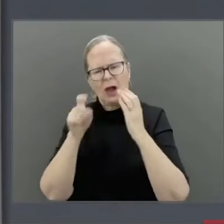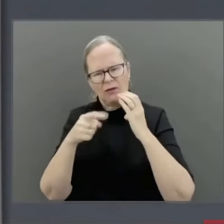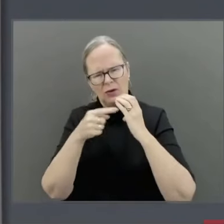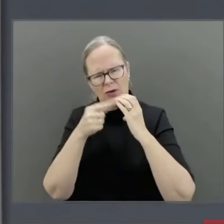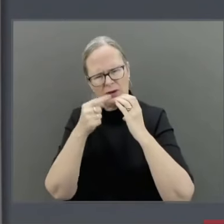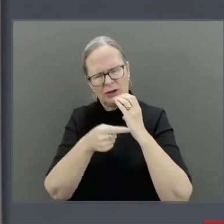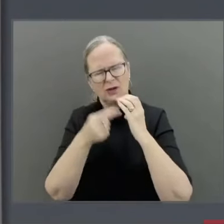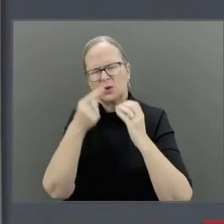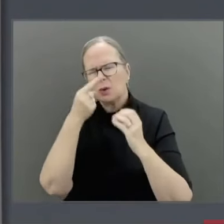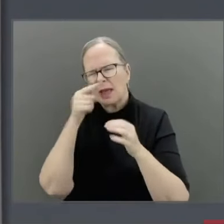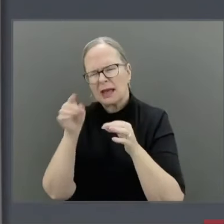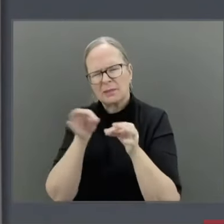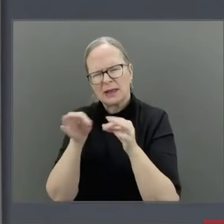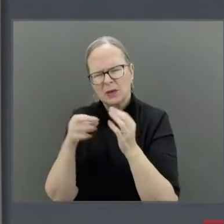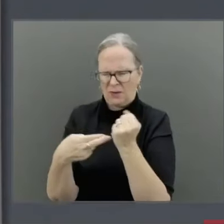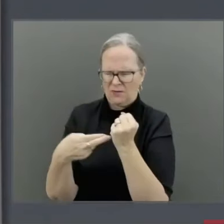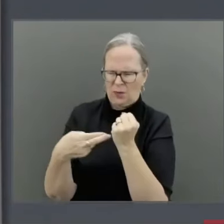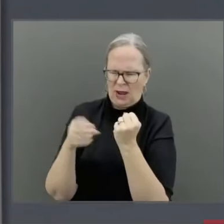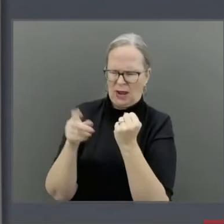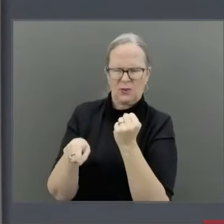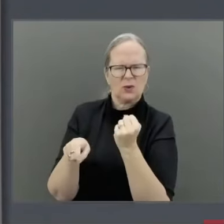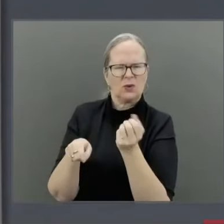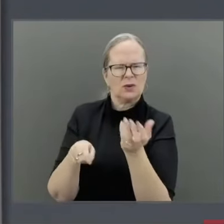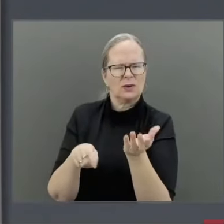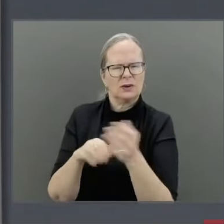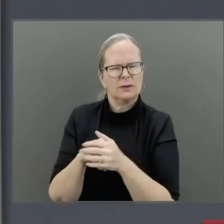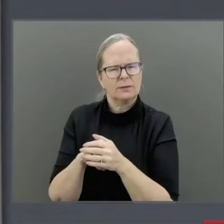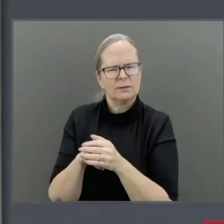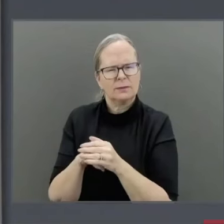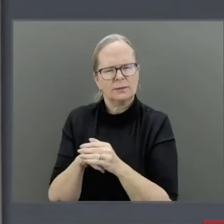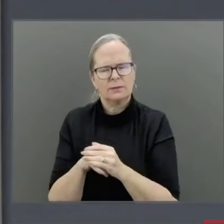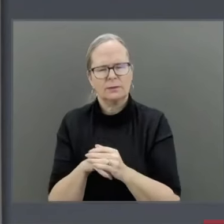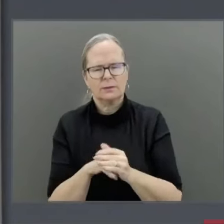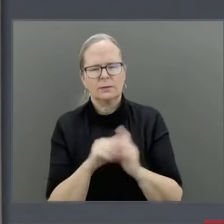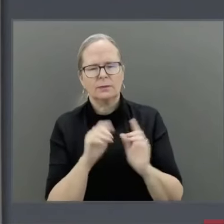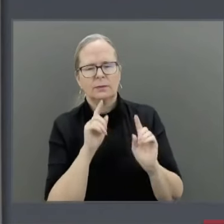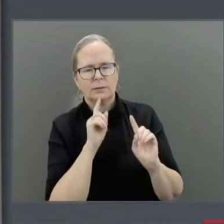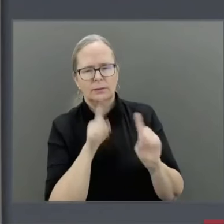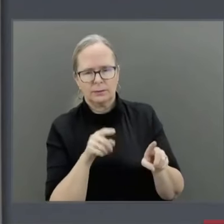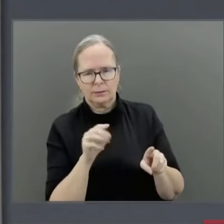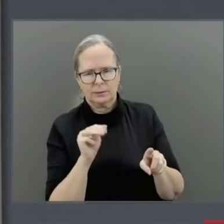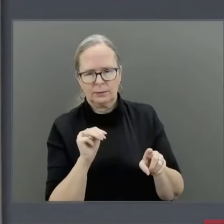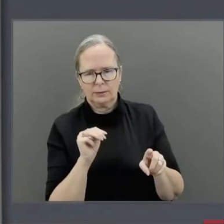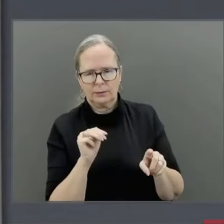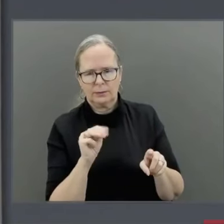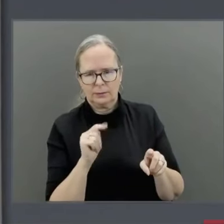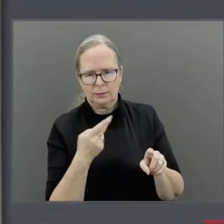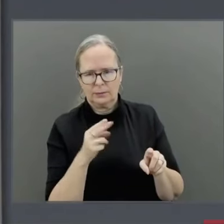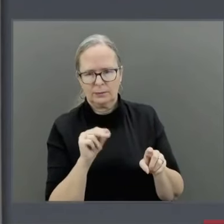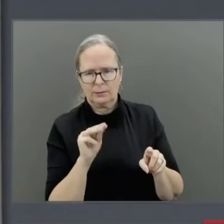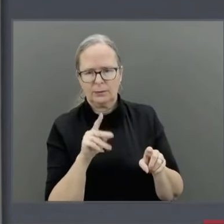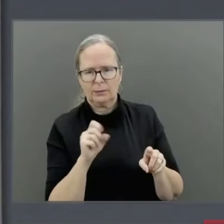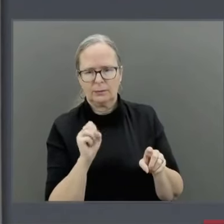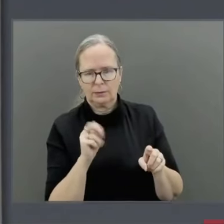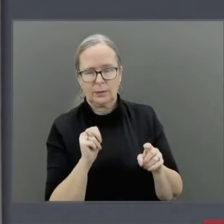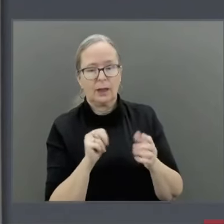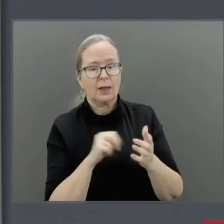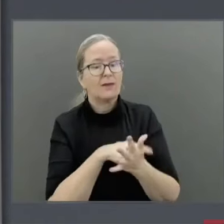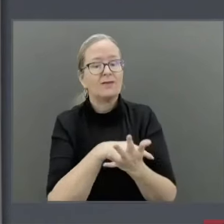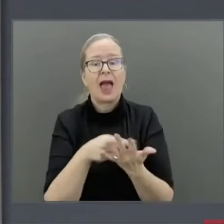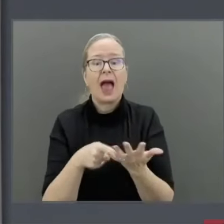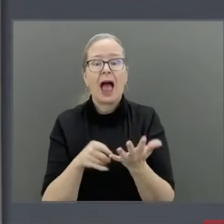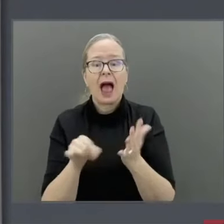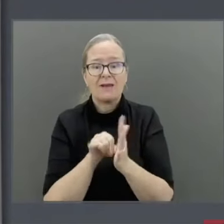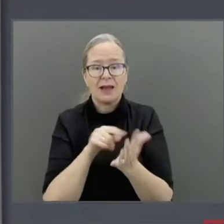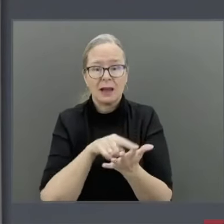and physically cut them out, remove the existing concrete pipe and replace it with a steel pipe and weld it in